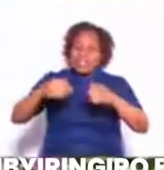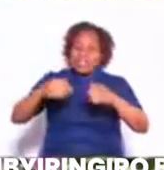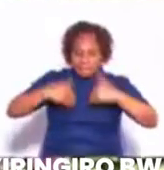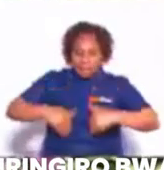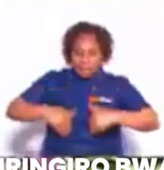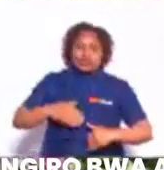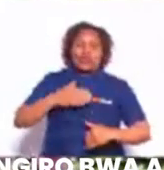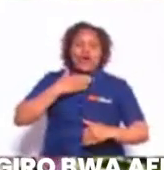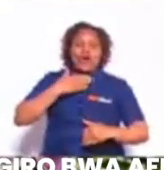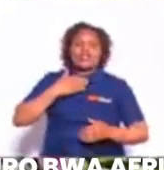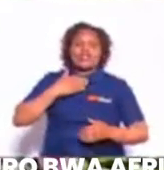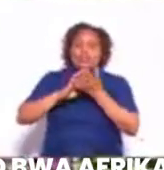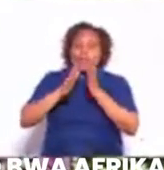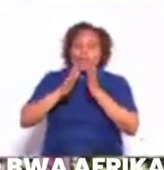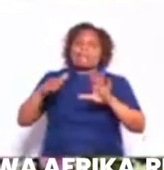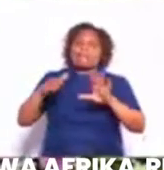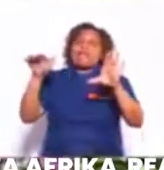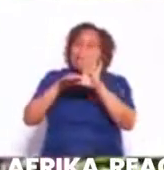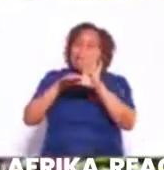to be a member of a parliament.